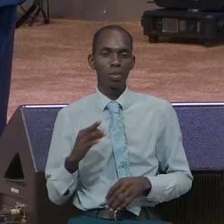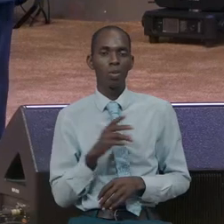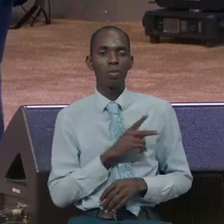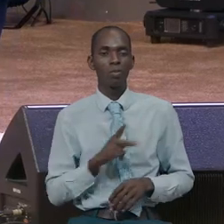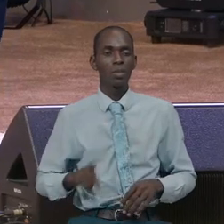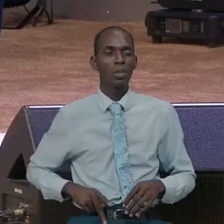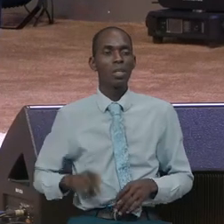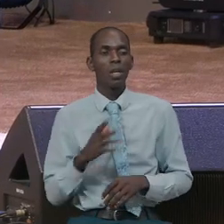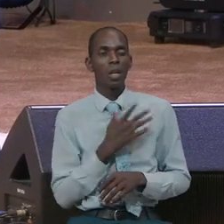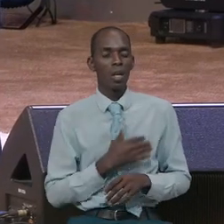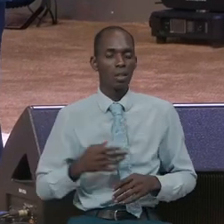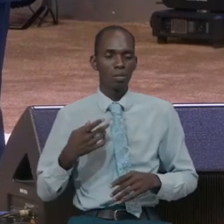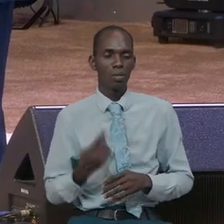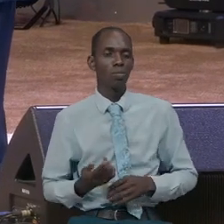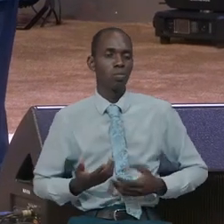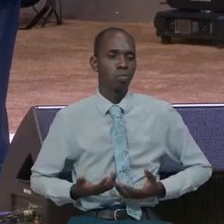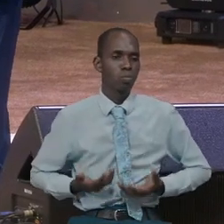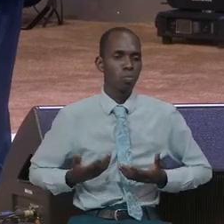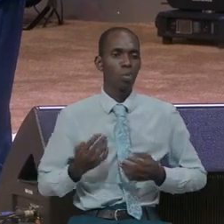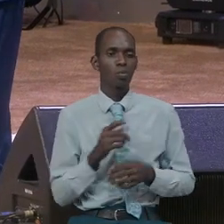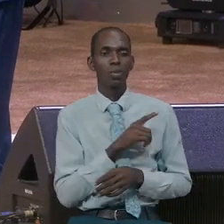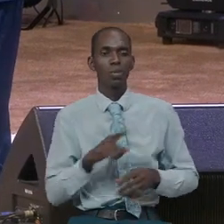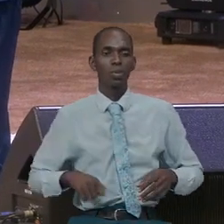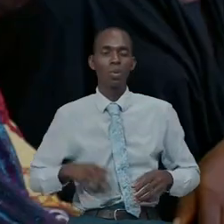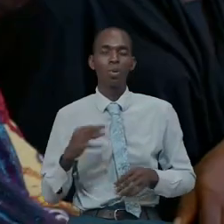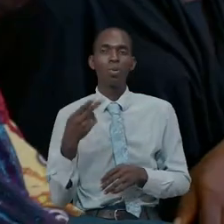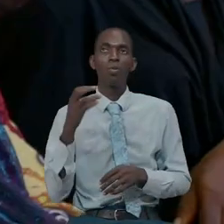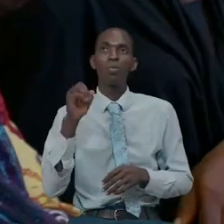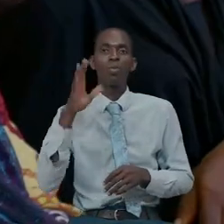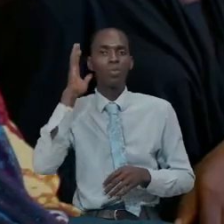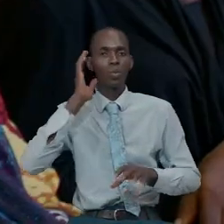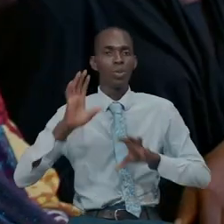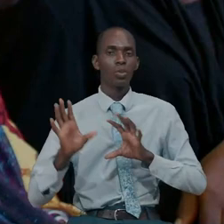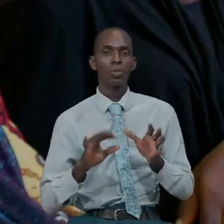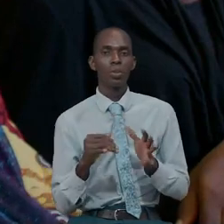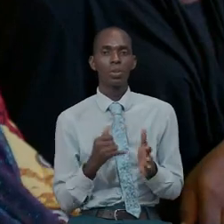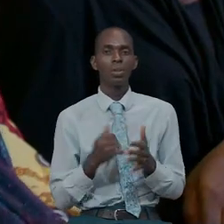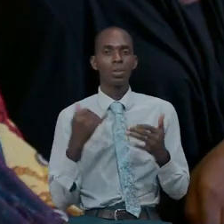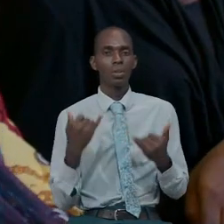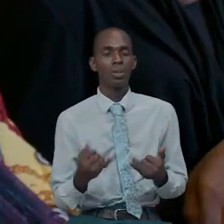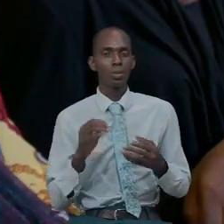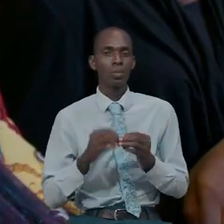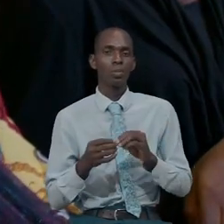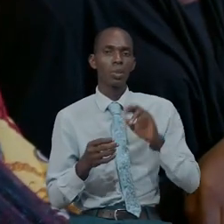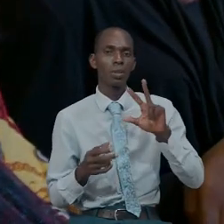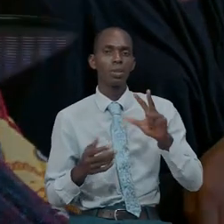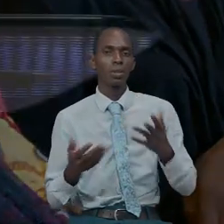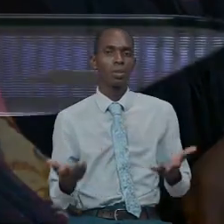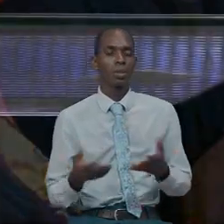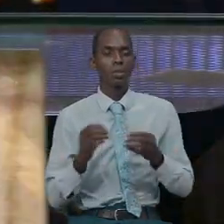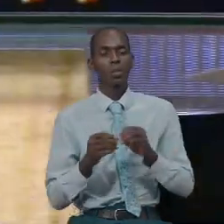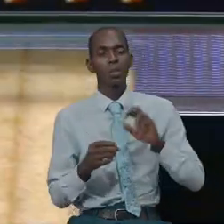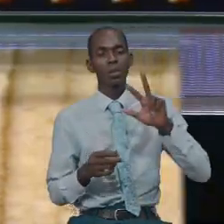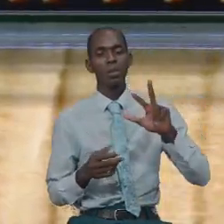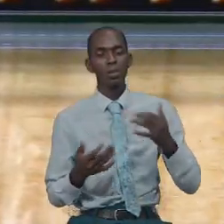hosts will perform this. Somebody say, amen. Amen. We're coming to number three here. Number